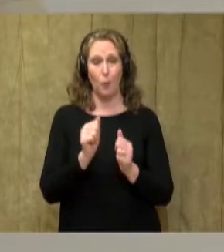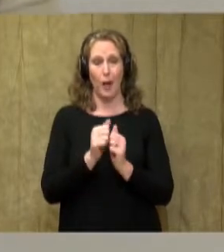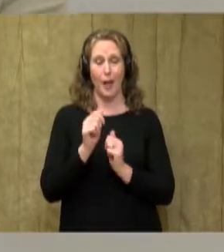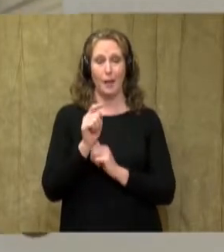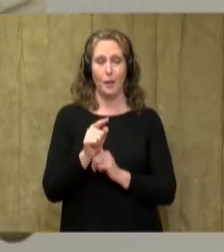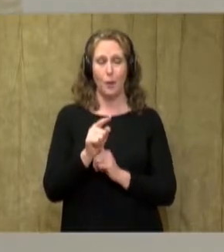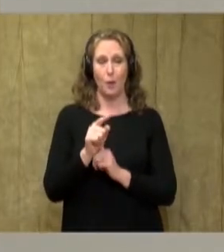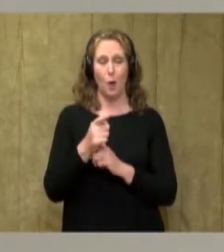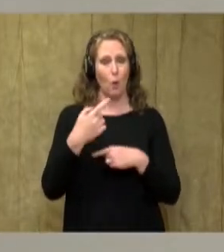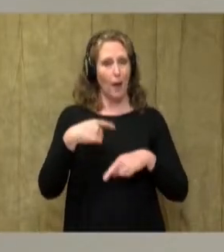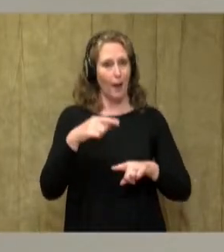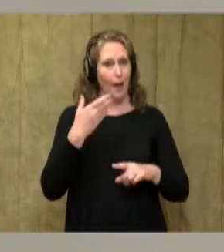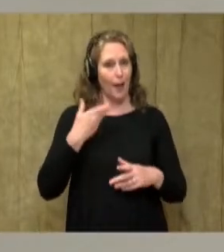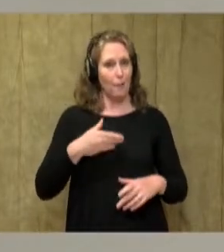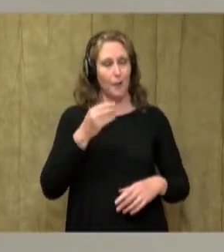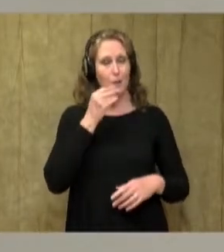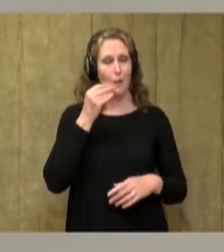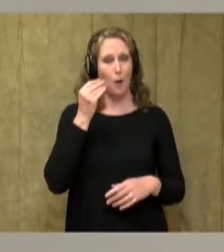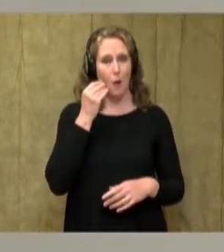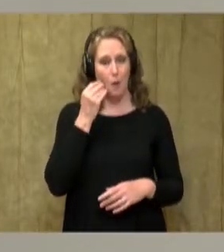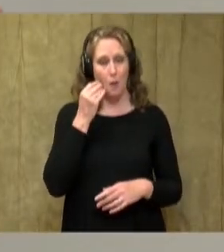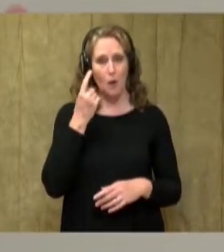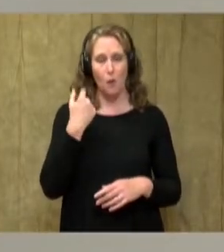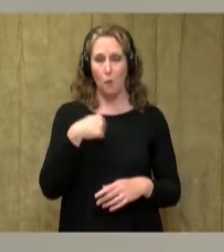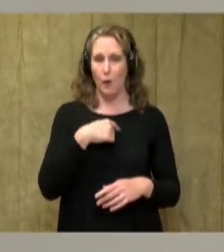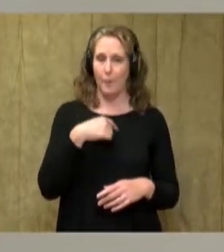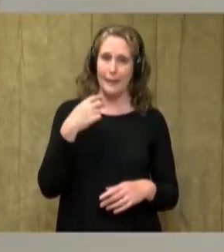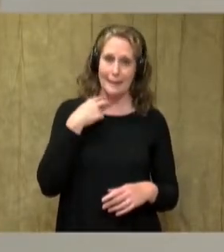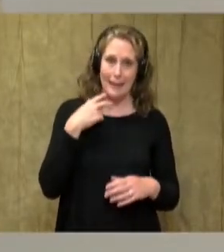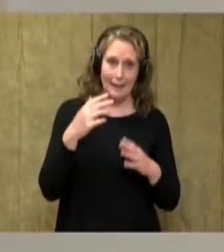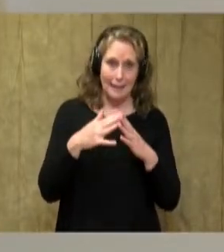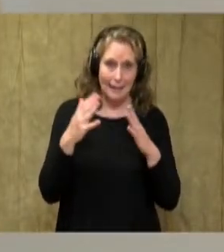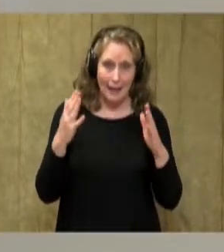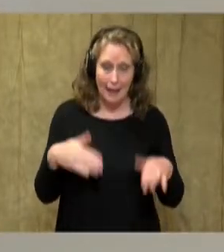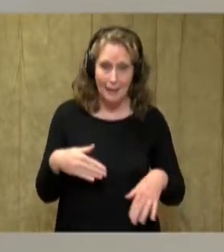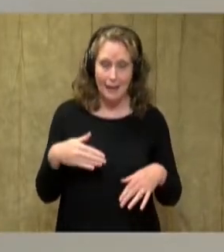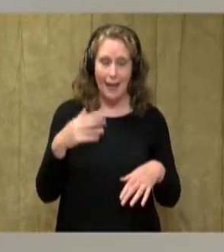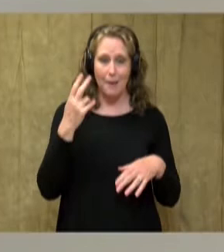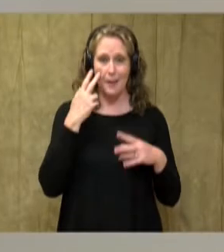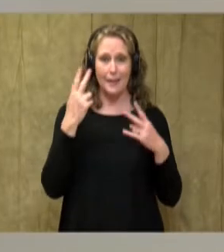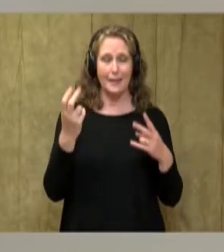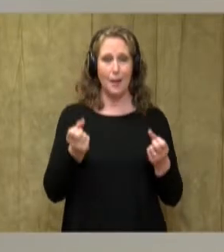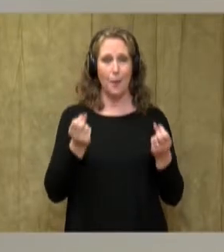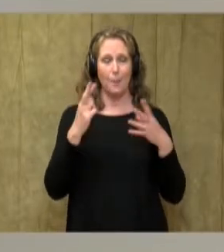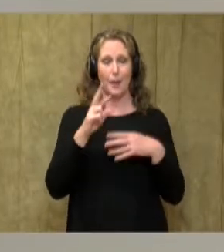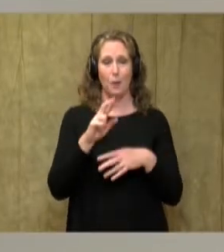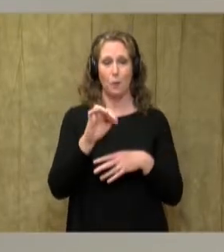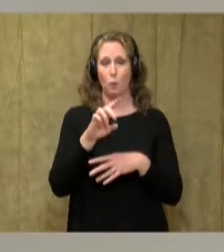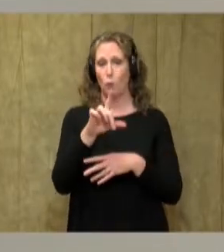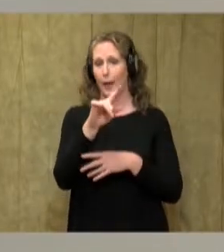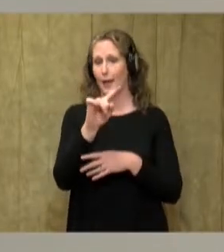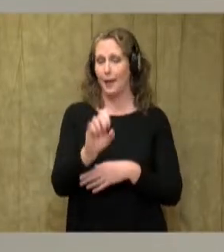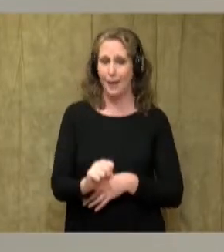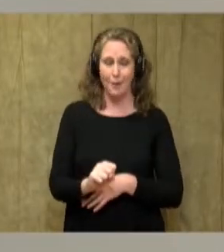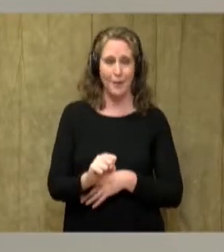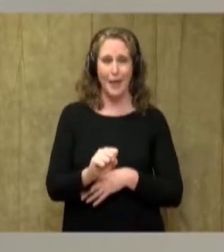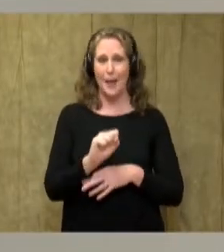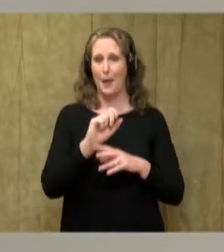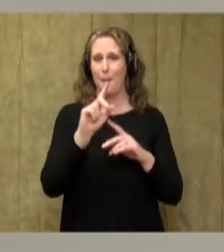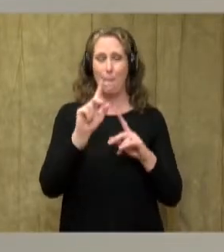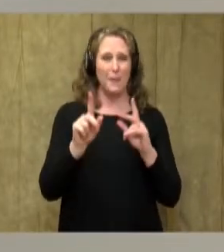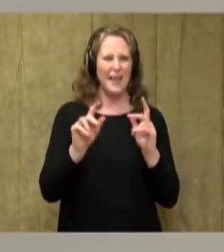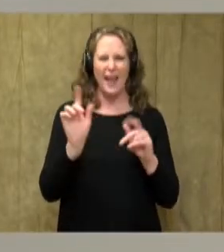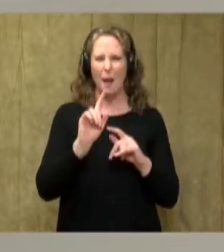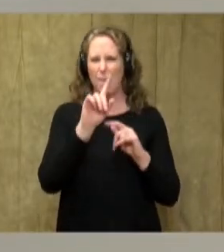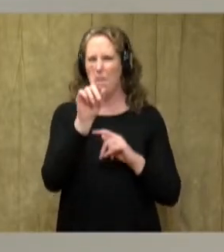I've been home a lot lately, we've all been kind of stuck in our houses. I've been seeing so many riddles come up that people are just trying to solve these